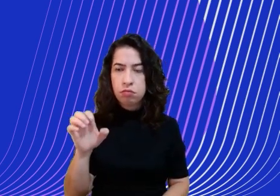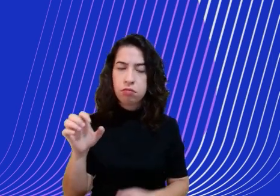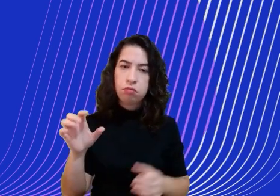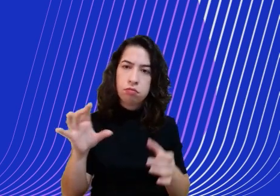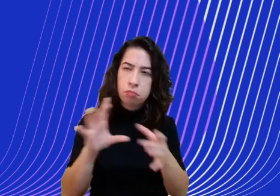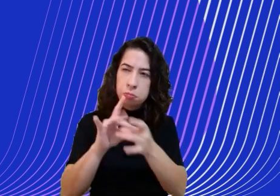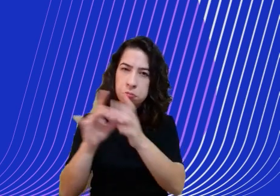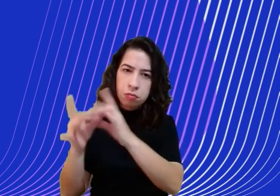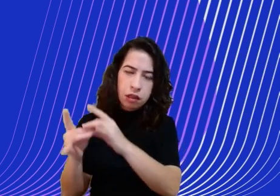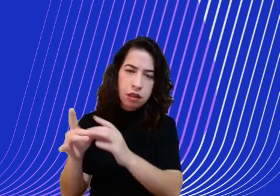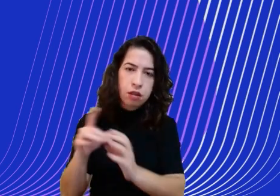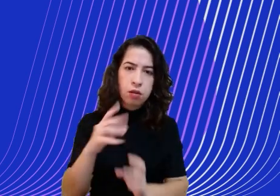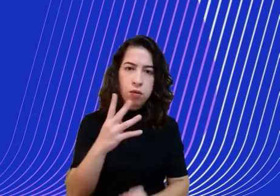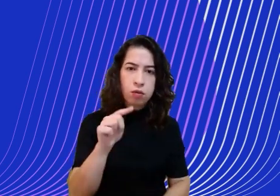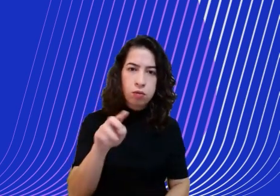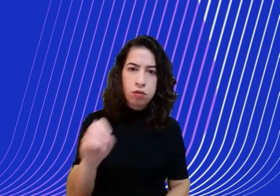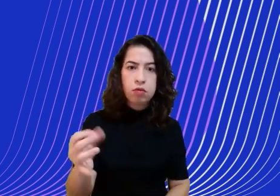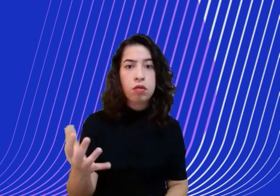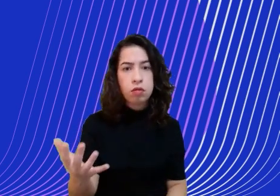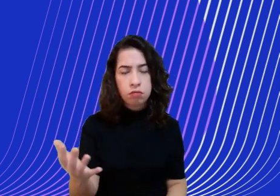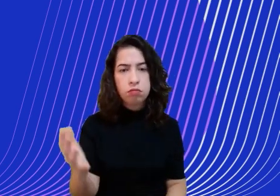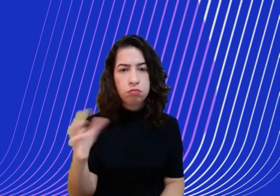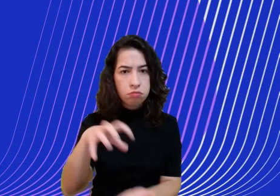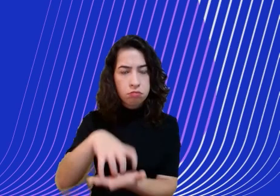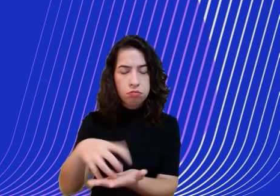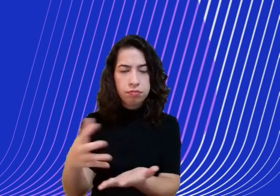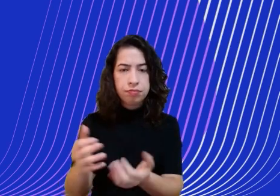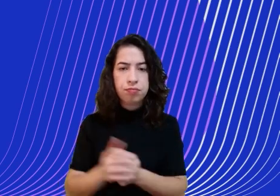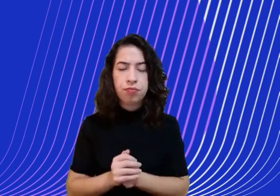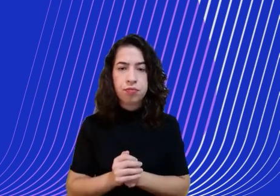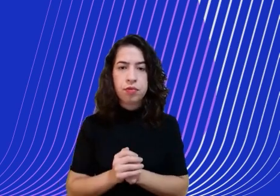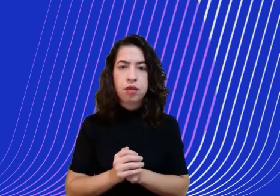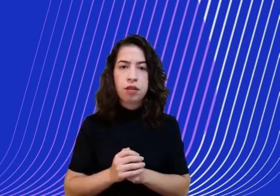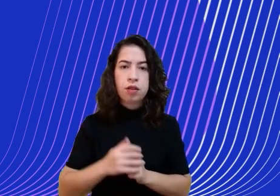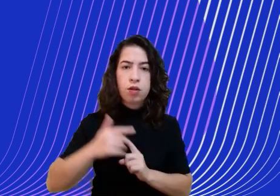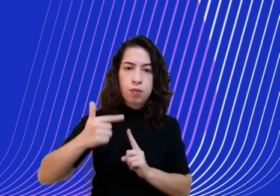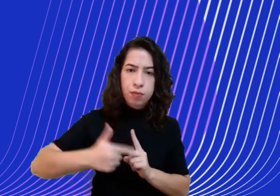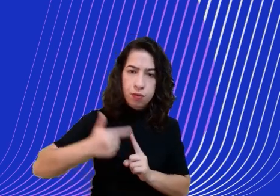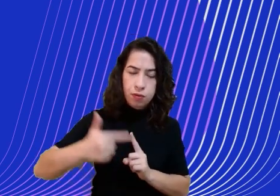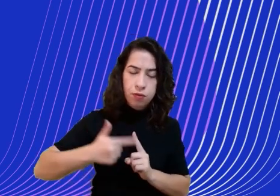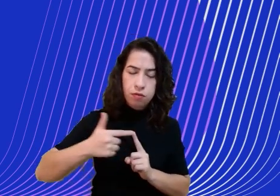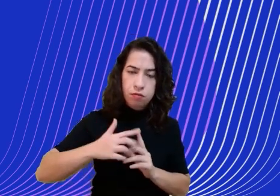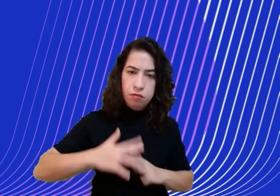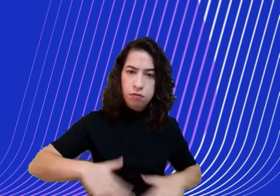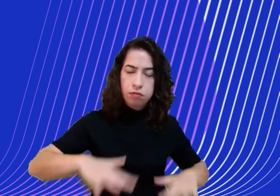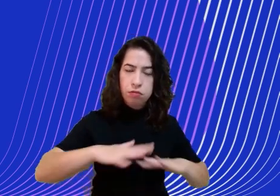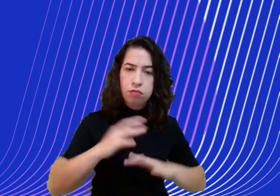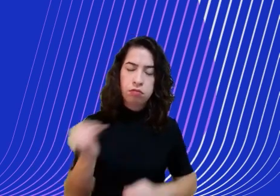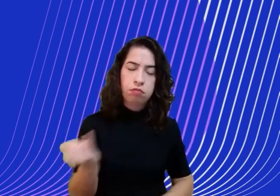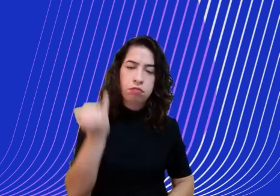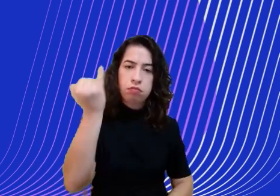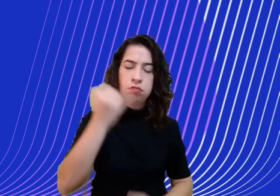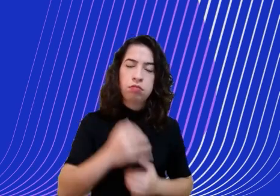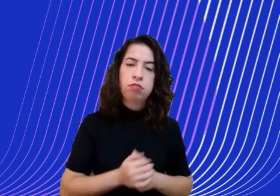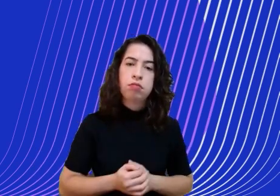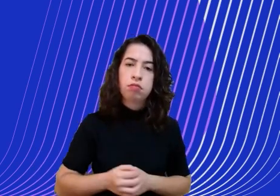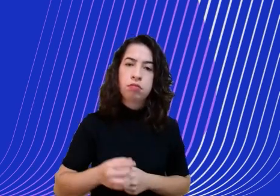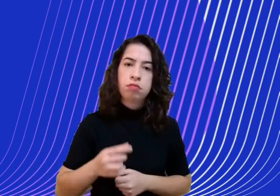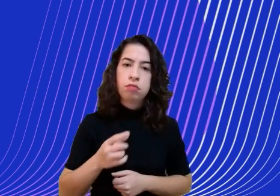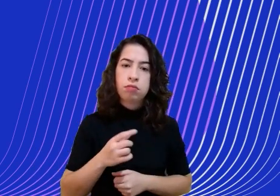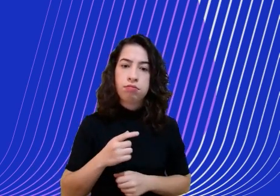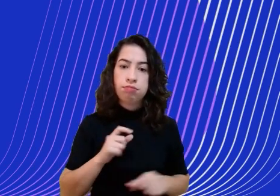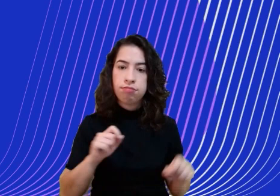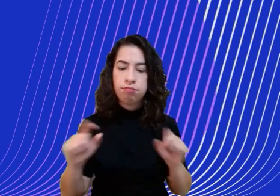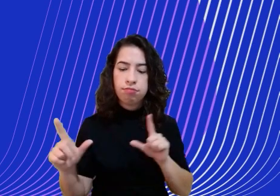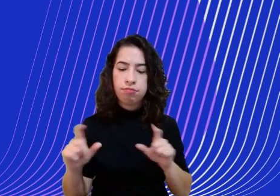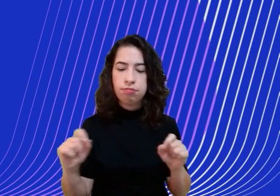4.0, this is one of the areas. Productivity in the environment as a whole is fundamental. I skipped